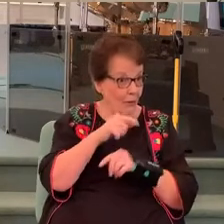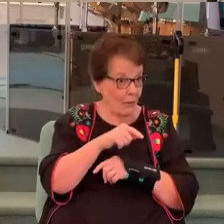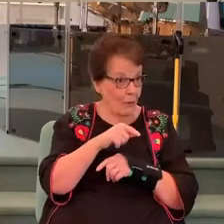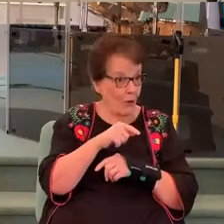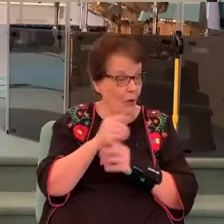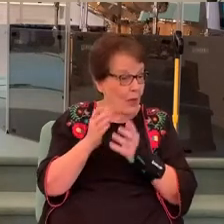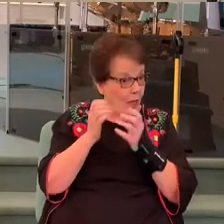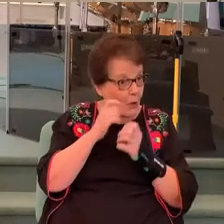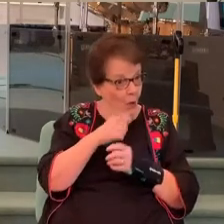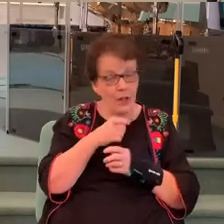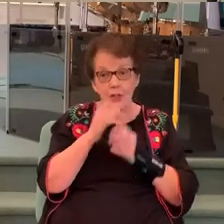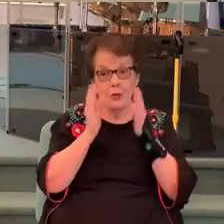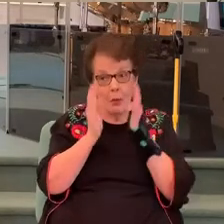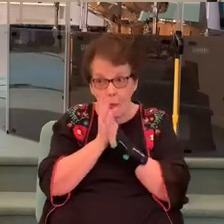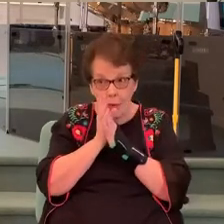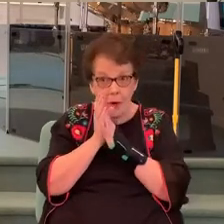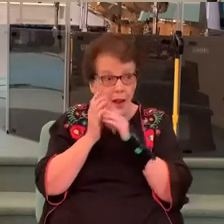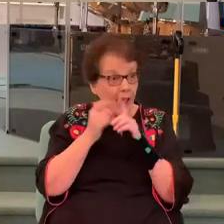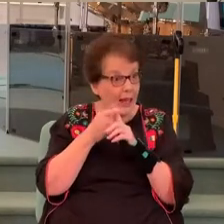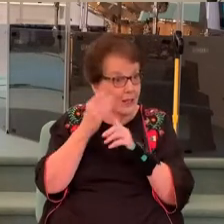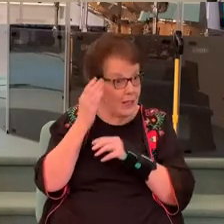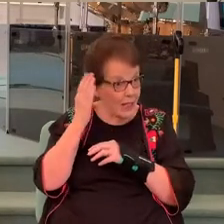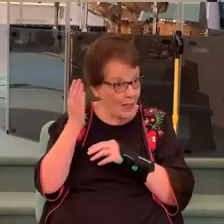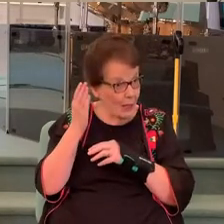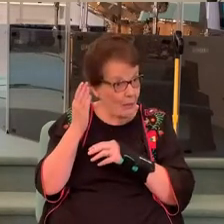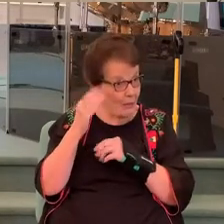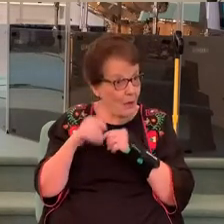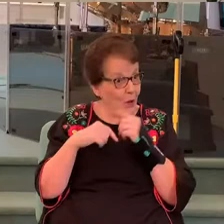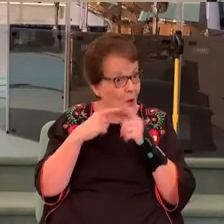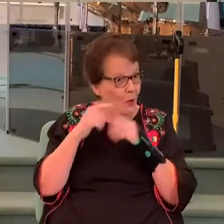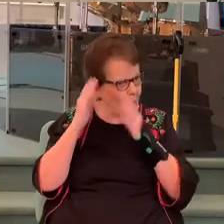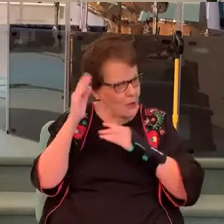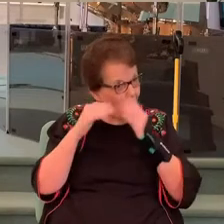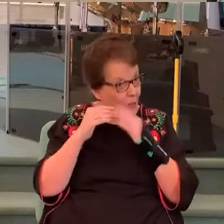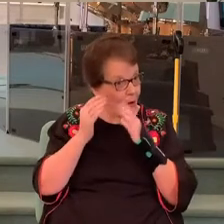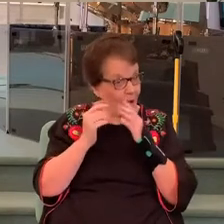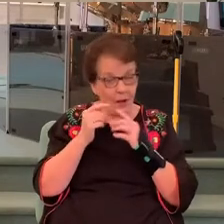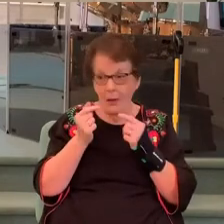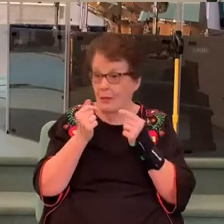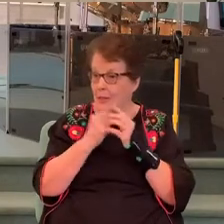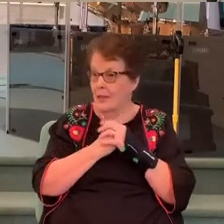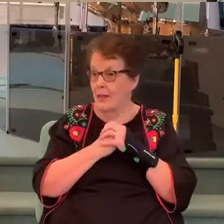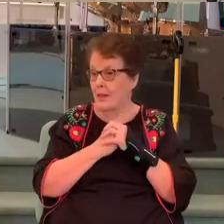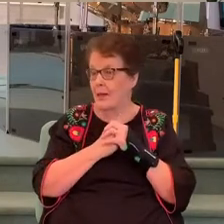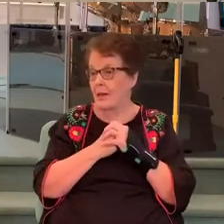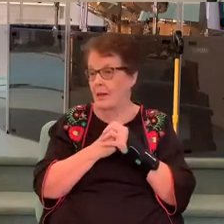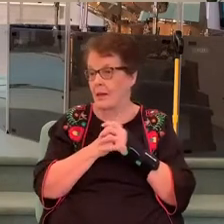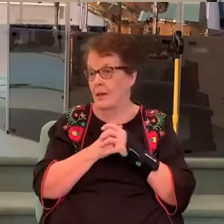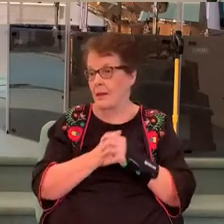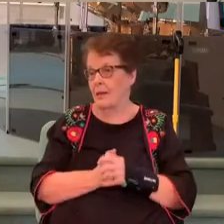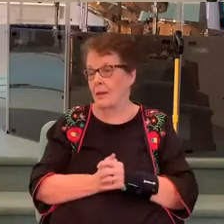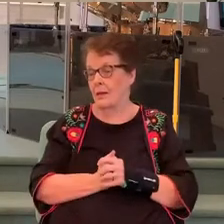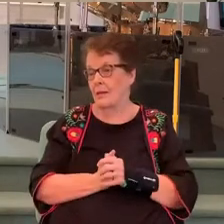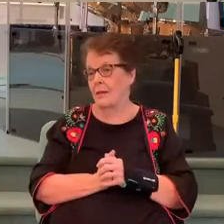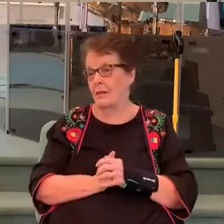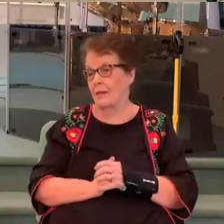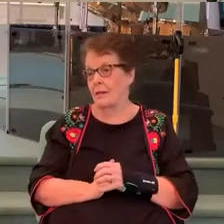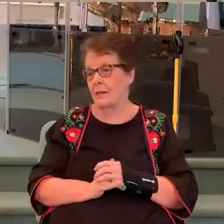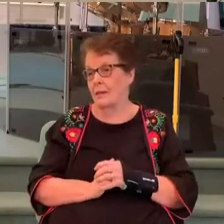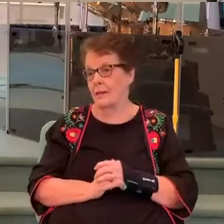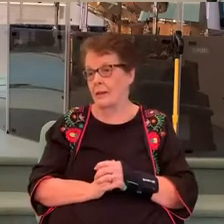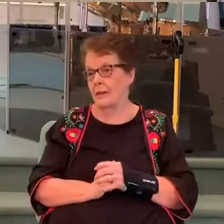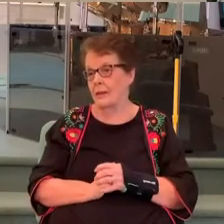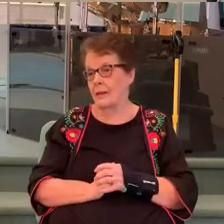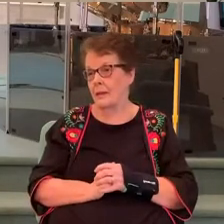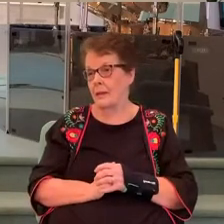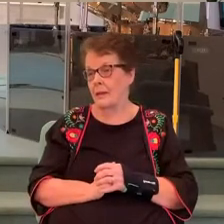encounter difficulties. What I do is not what God wants from me. It's